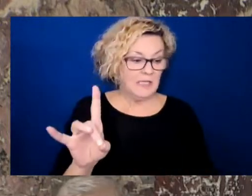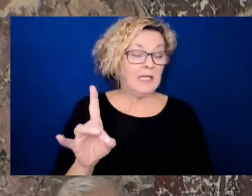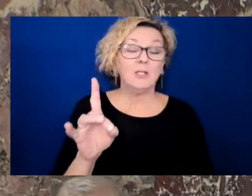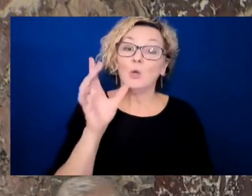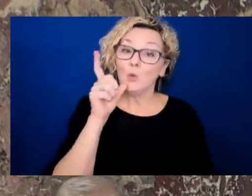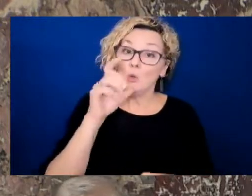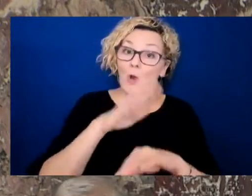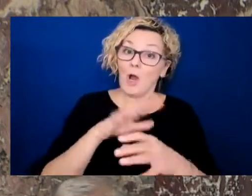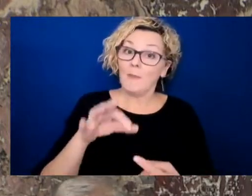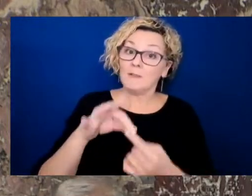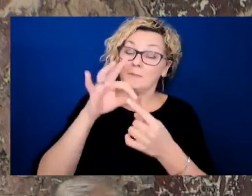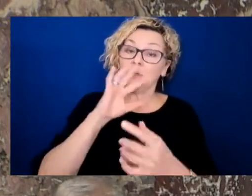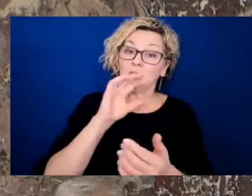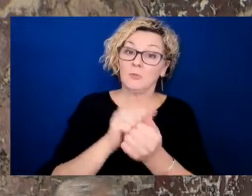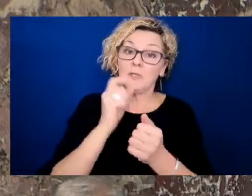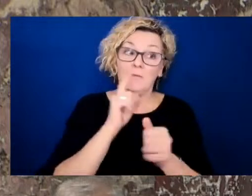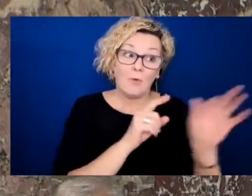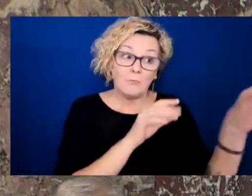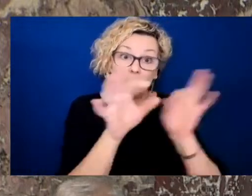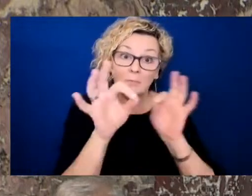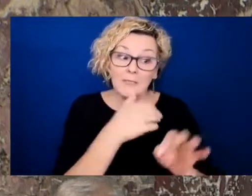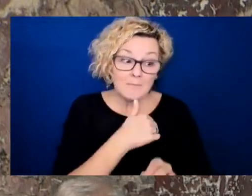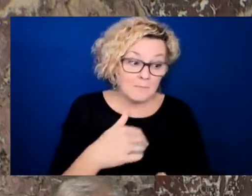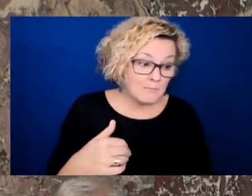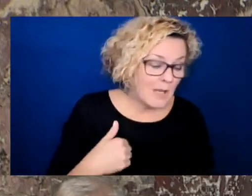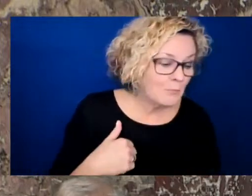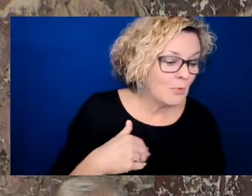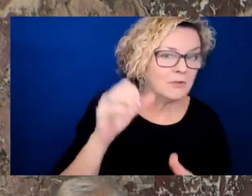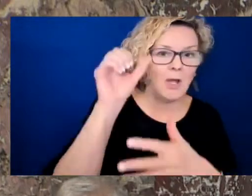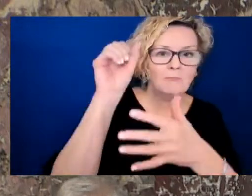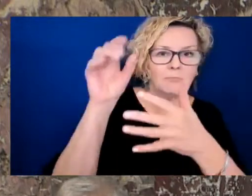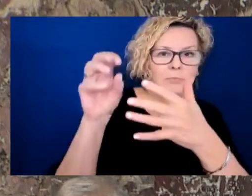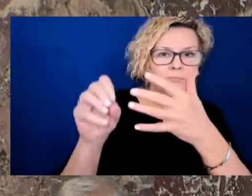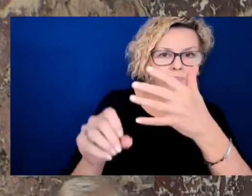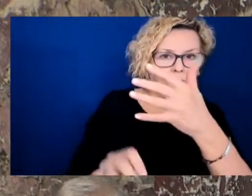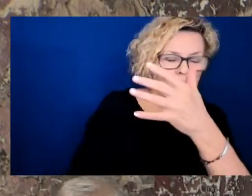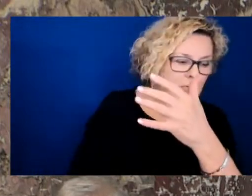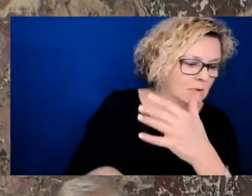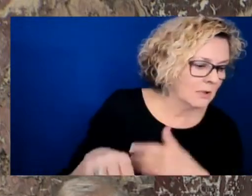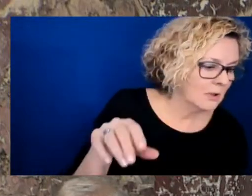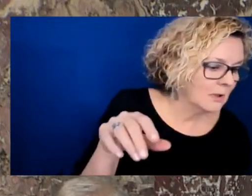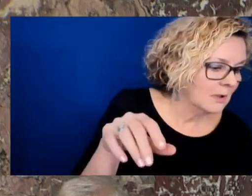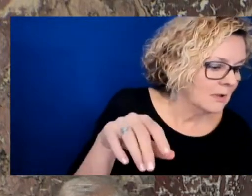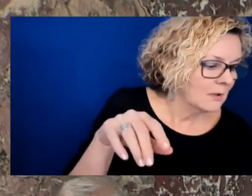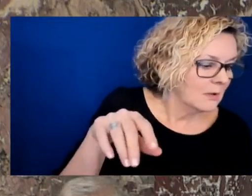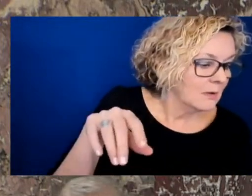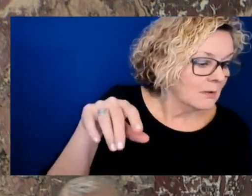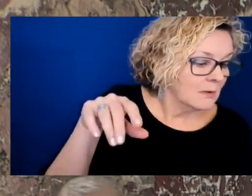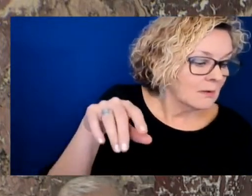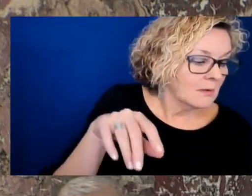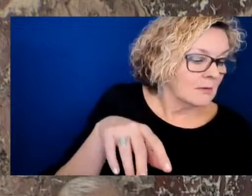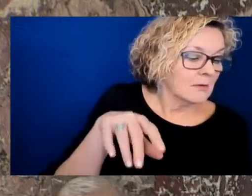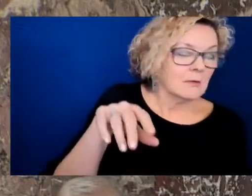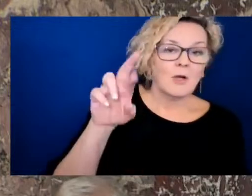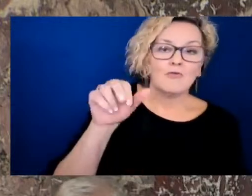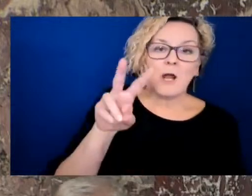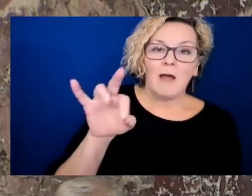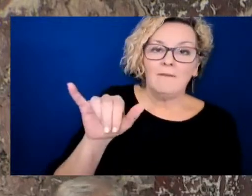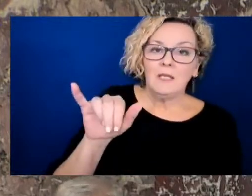convener, Honourable Lisa Baer, Nicholas Simons, Gary Begg, Michelle Babchuk, Rolly Russell, Todd Stone, Lauren Dirksen, Renee Merrifield, and Adam